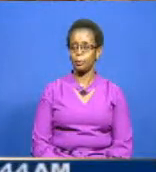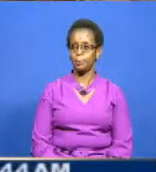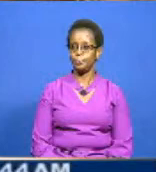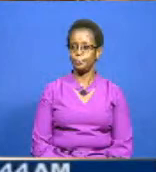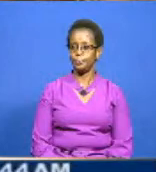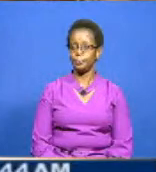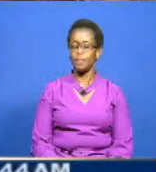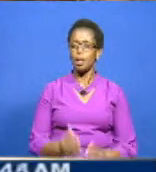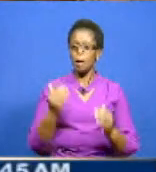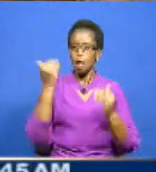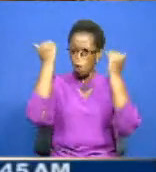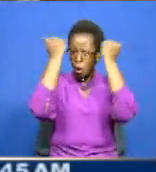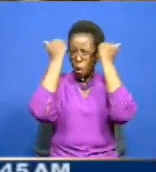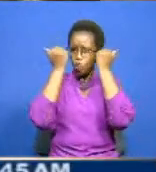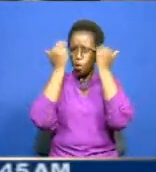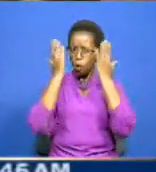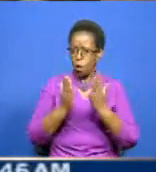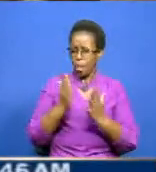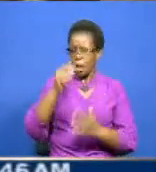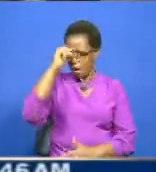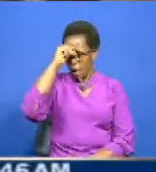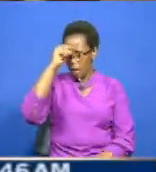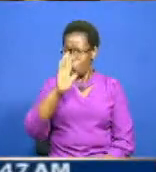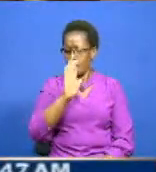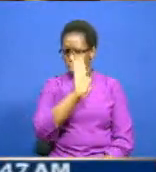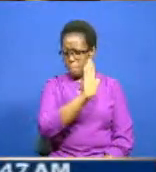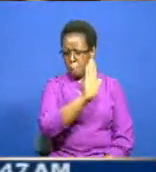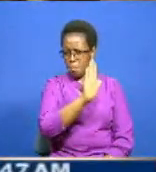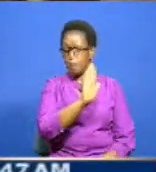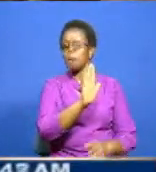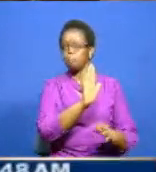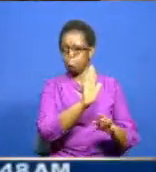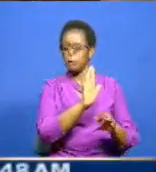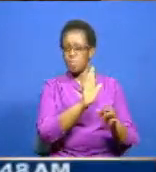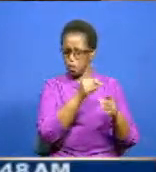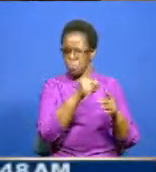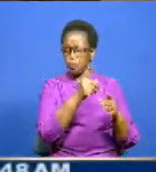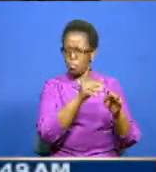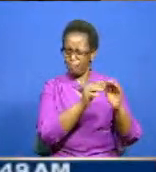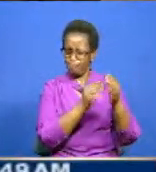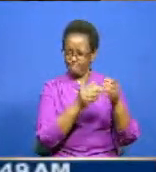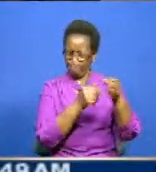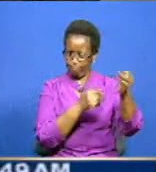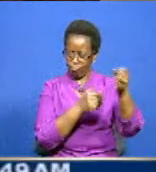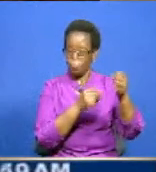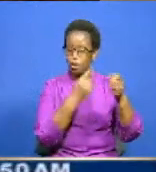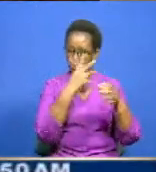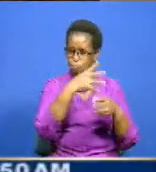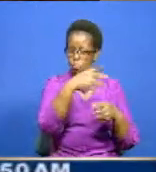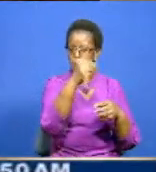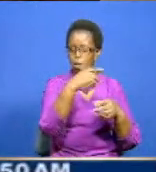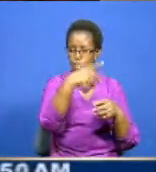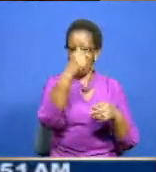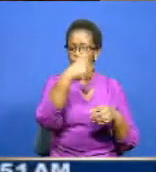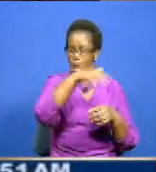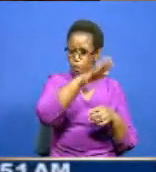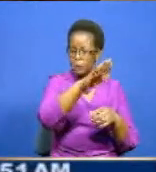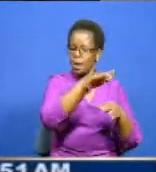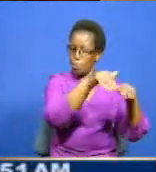governor, you can give us a few minutes. Sir. We do some housekeeping, then you come in. Okay.